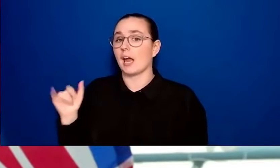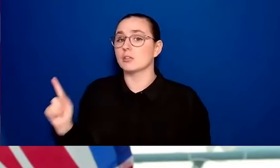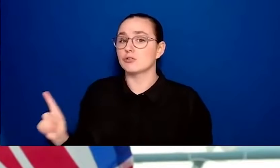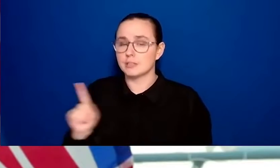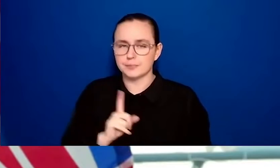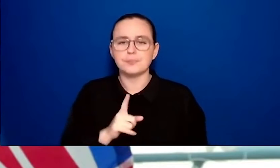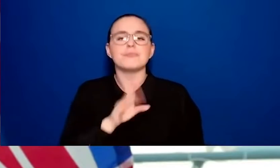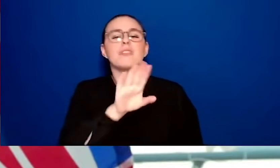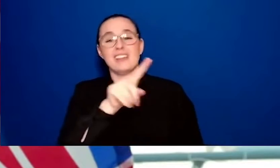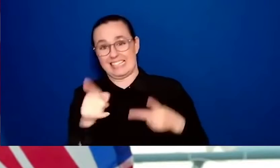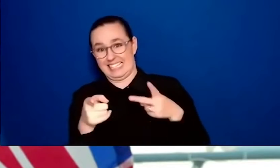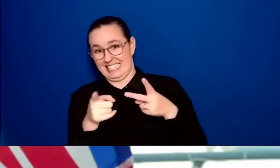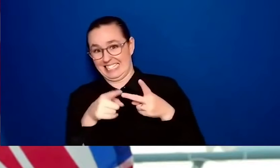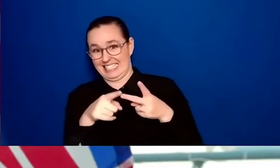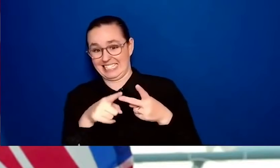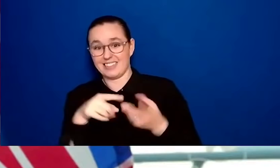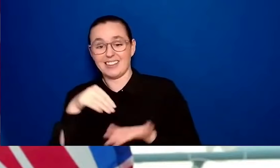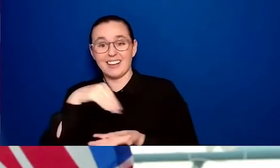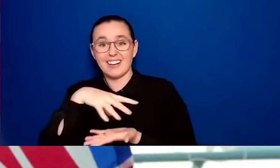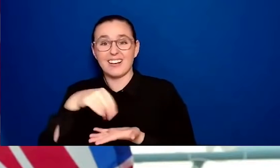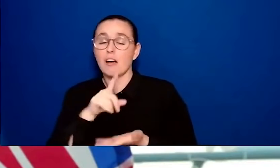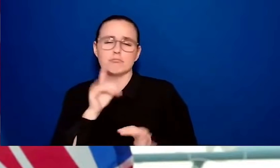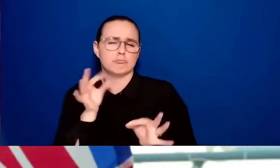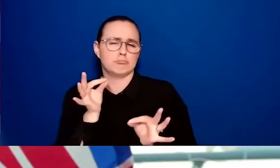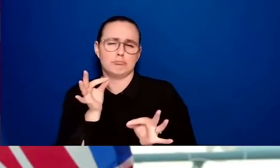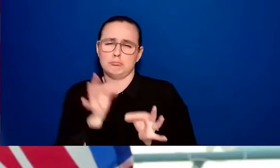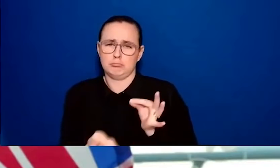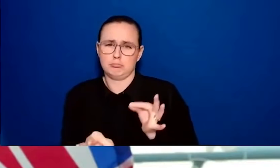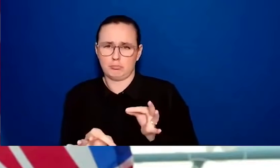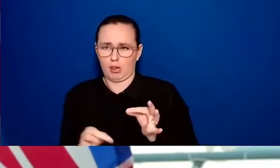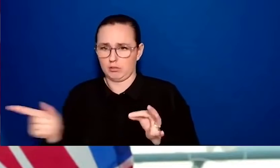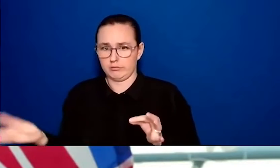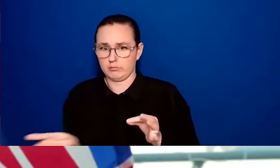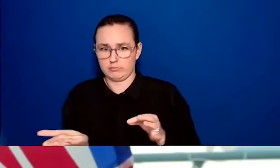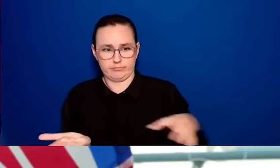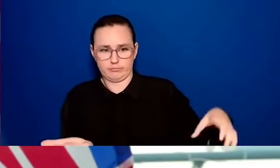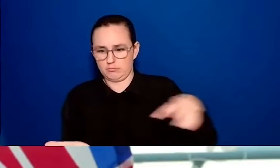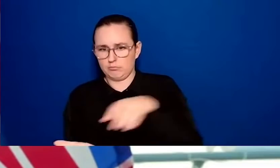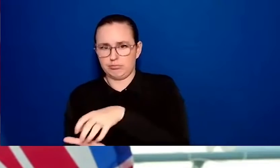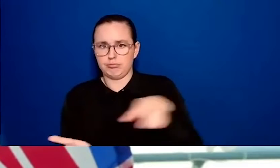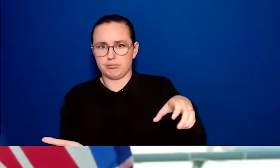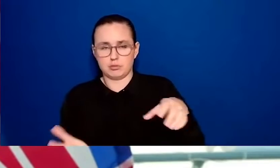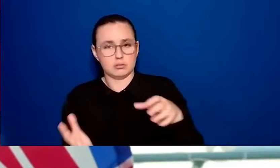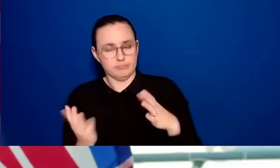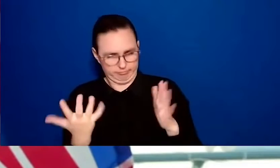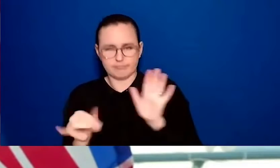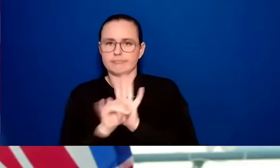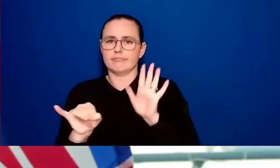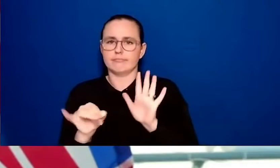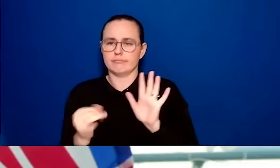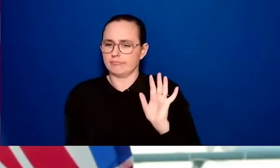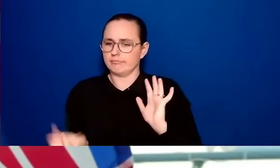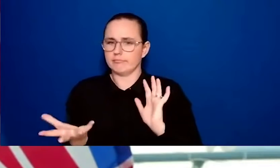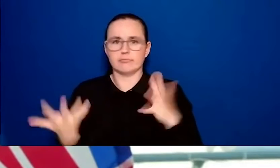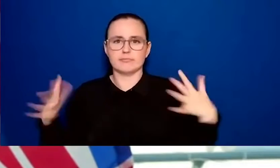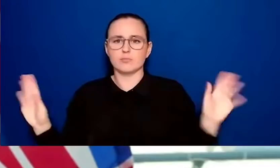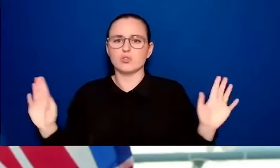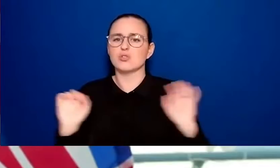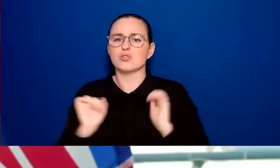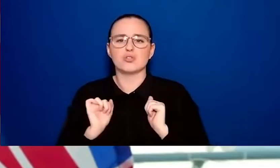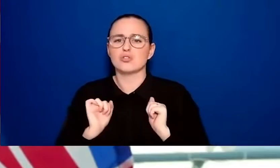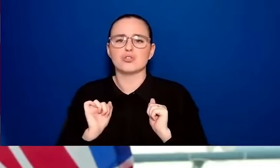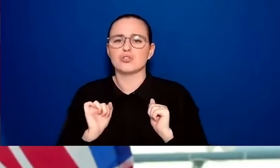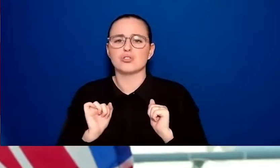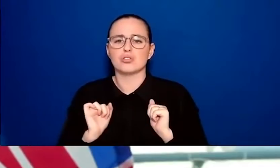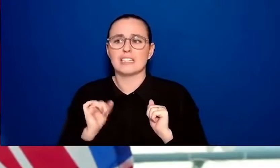have supports, and there's a number they can call. There's a website. We'll be updating best practices and how to do these things.